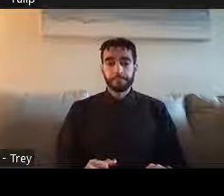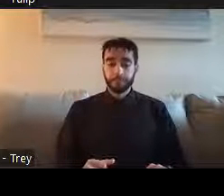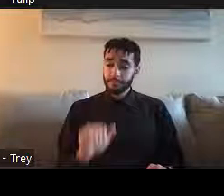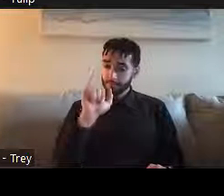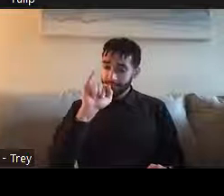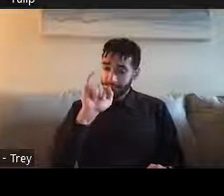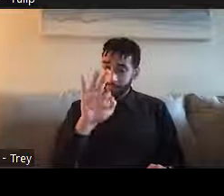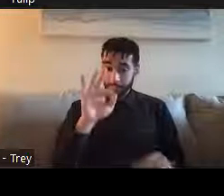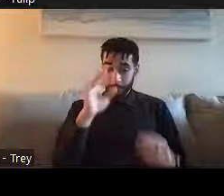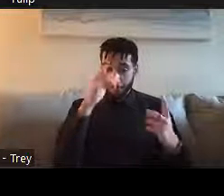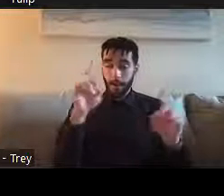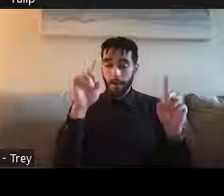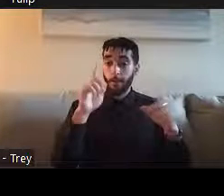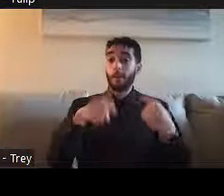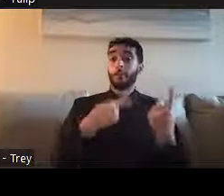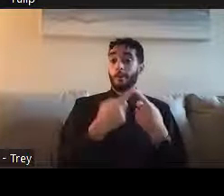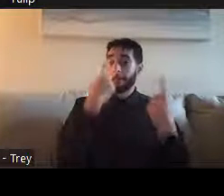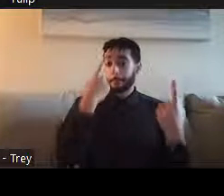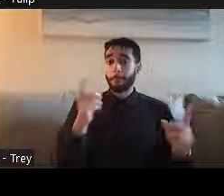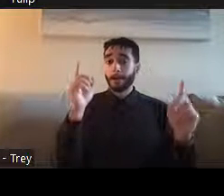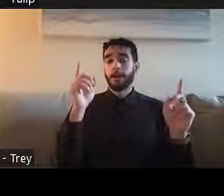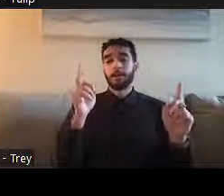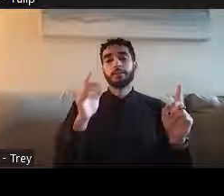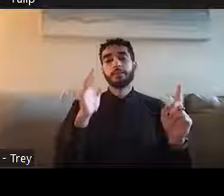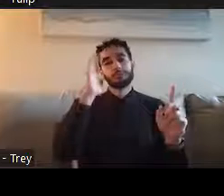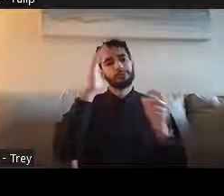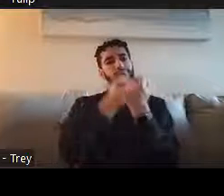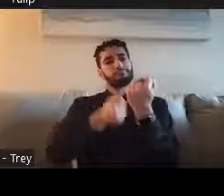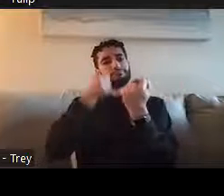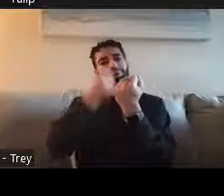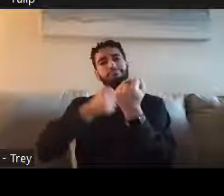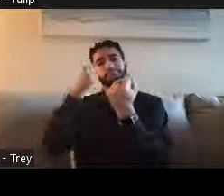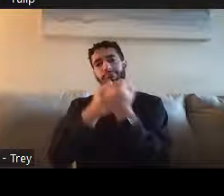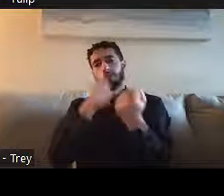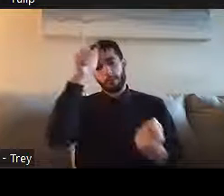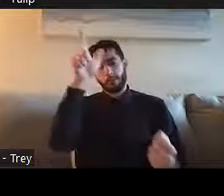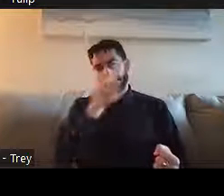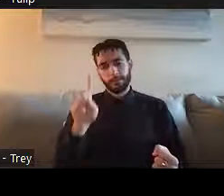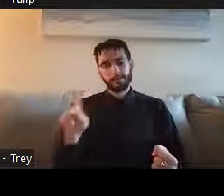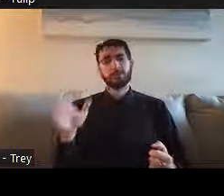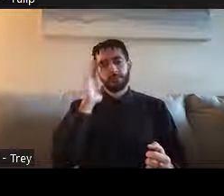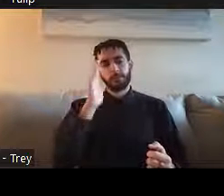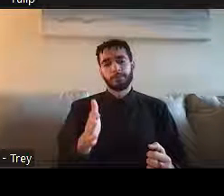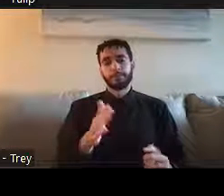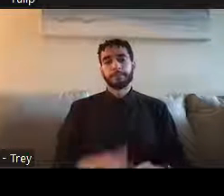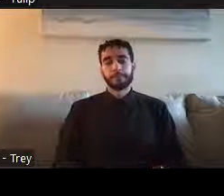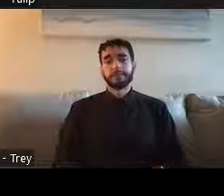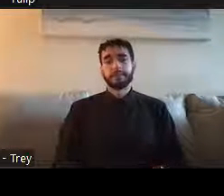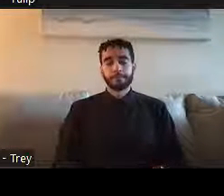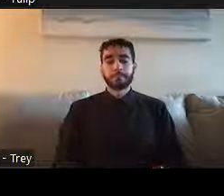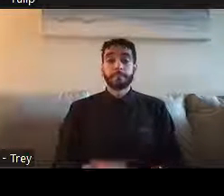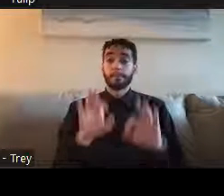successful and when successful, will absolutely support people with Alzheimer's and dementia, will absolutely include